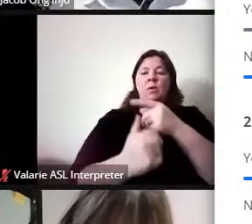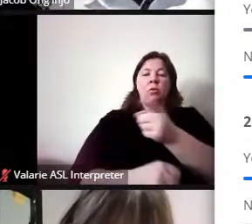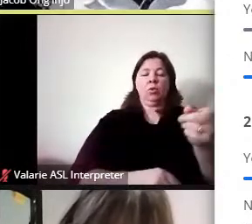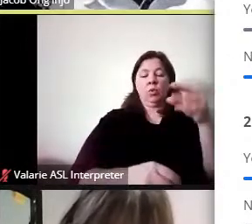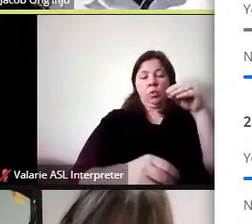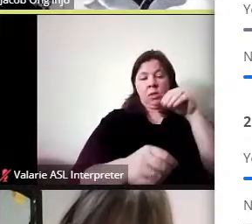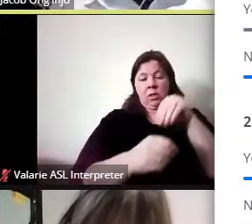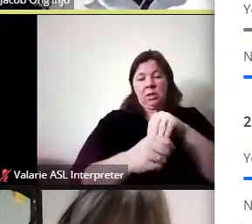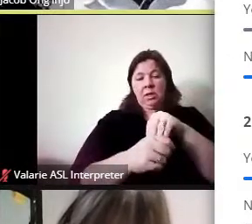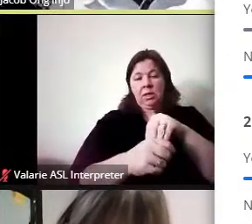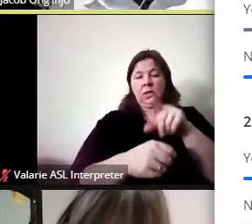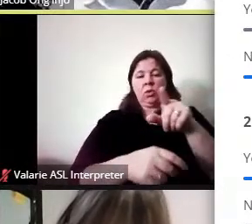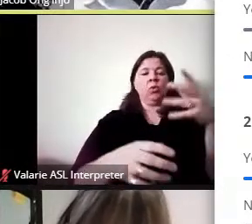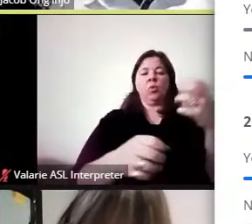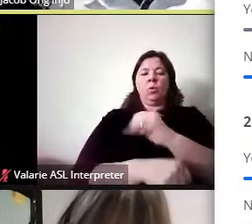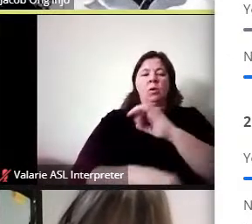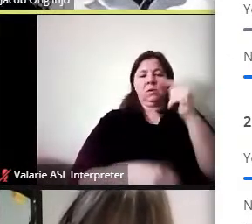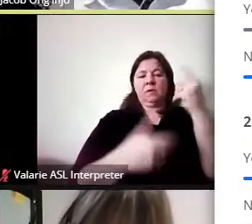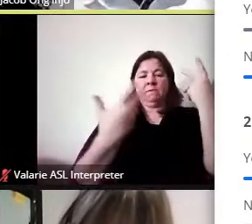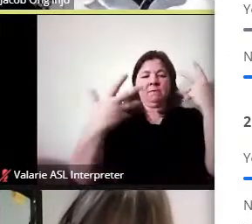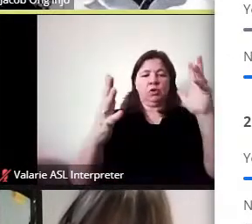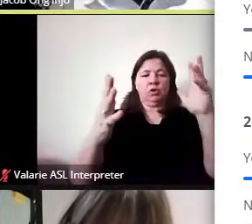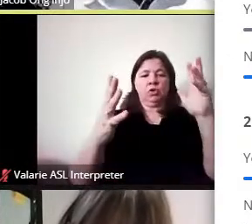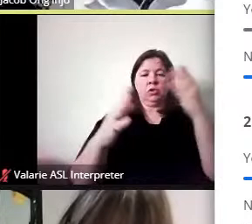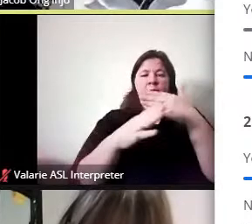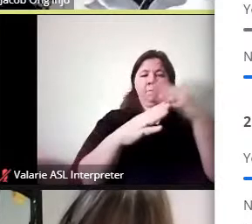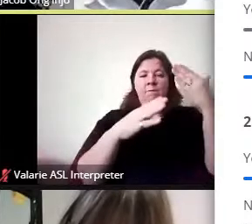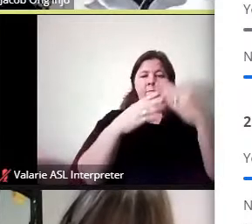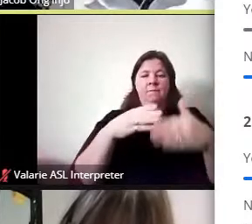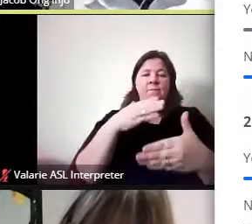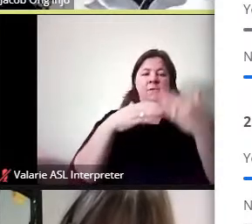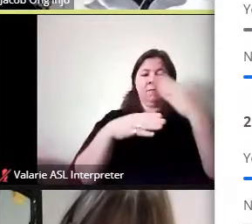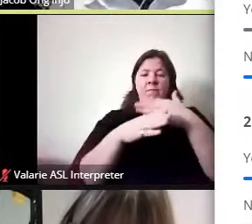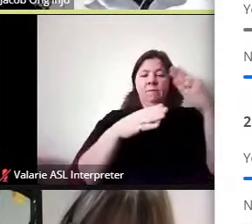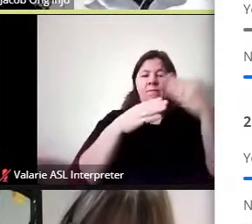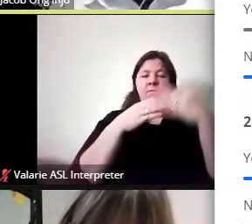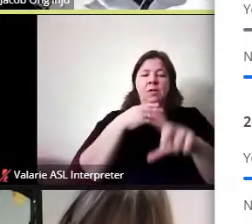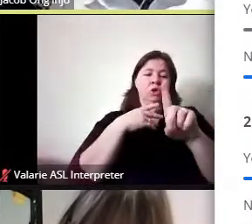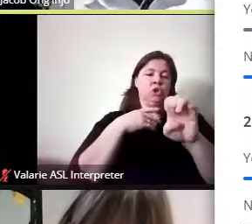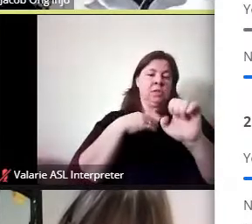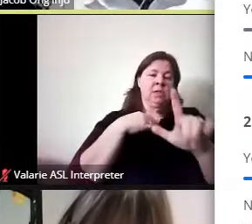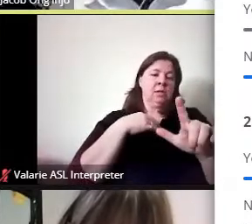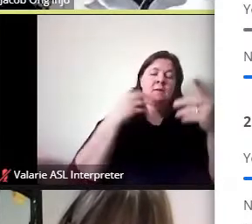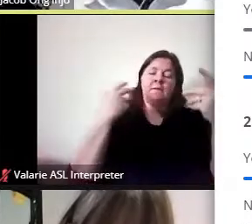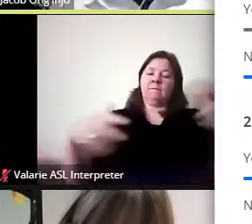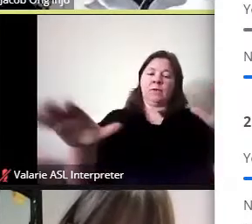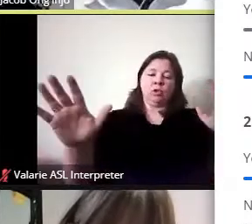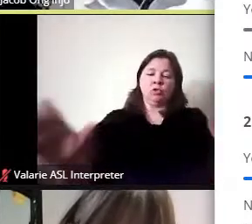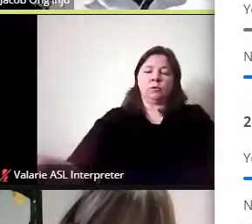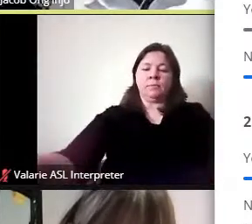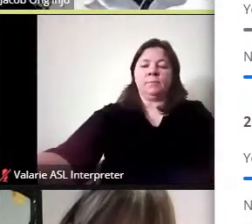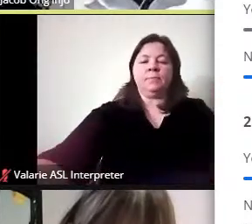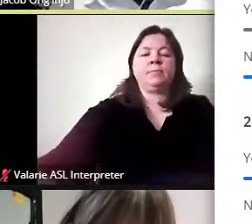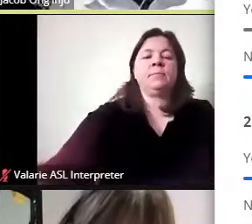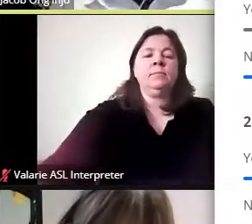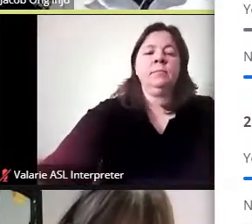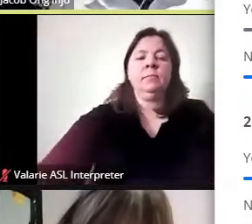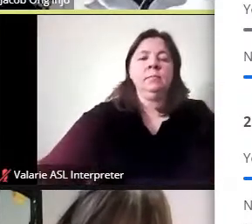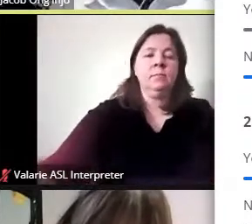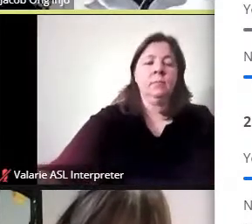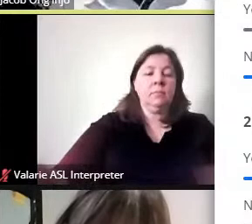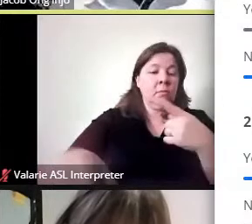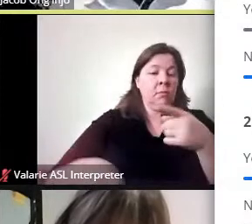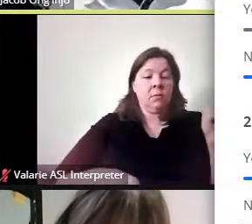in, you've already won. It's a done deal. Those are Ash's words. It is a done deal. For those who are